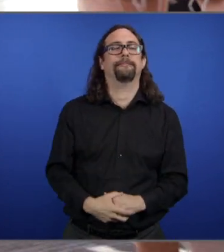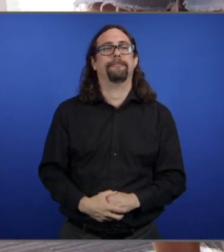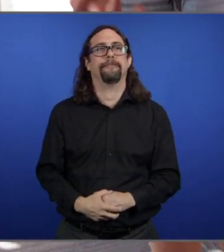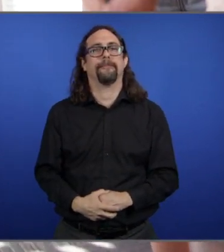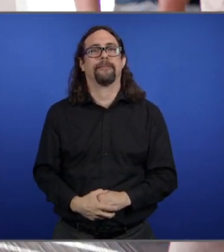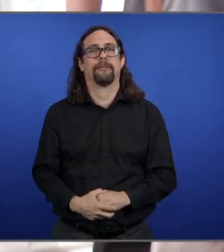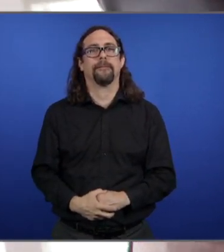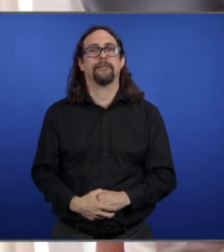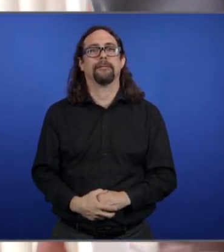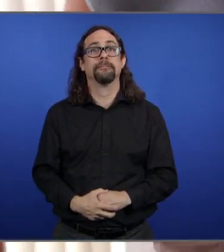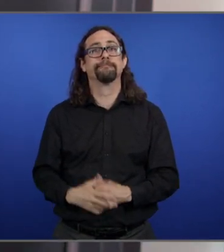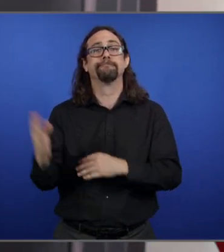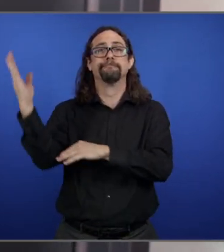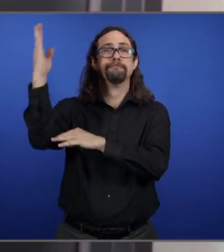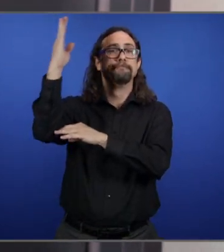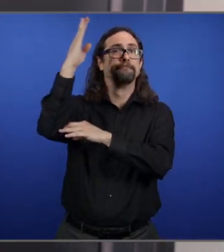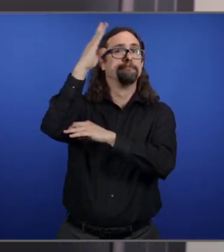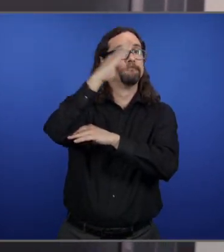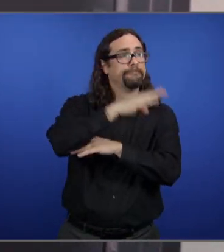She needed that treatment ASAP.